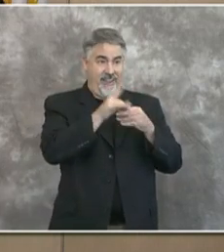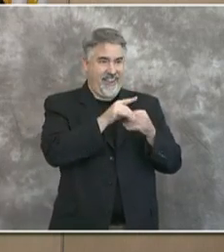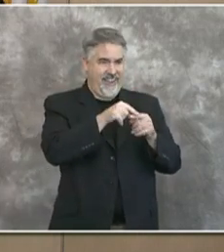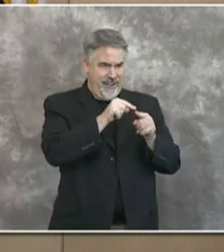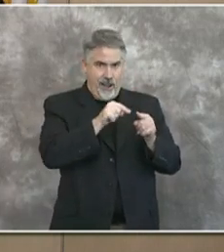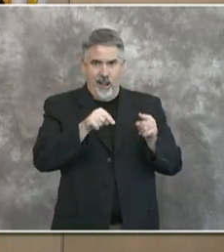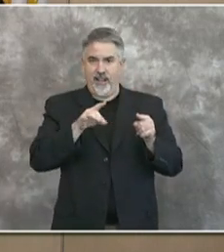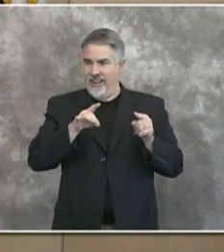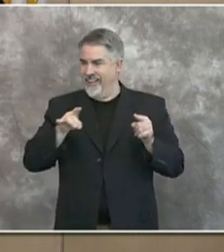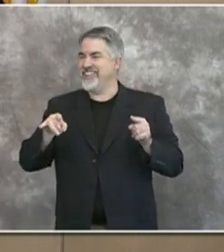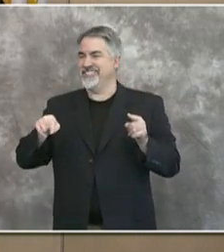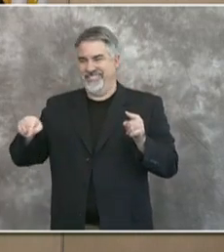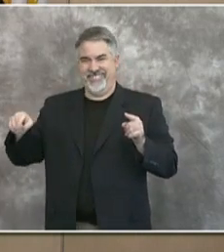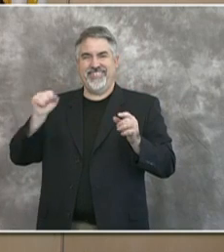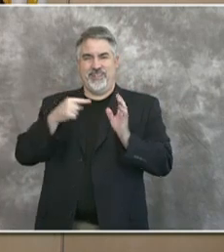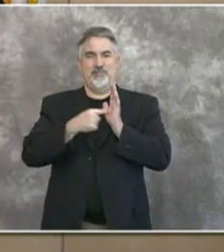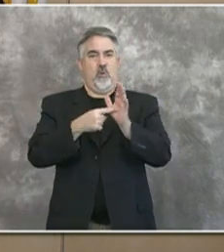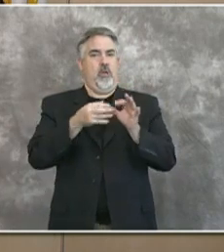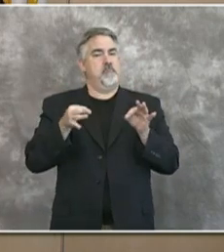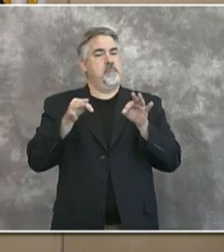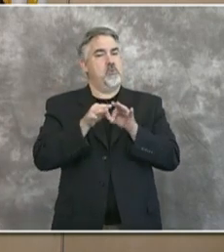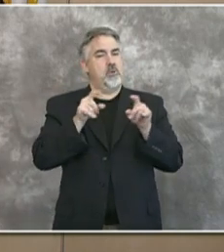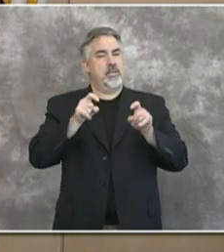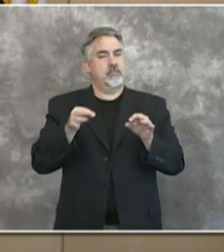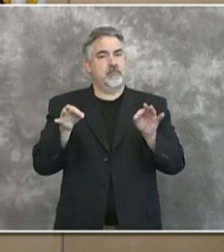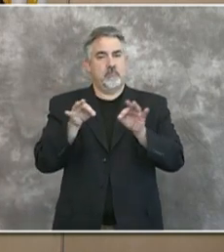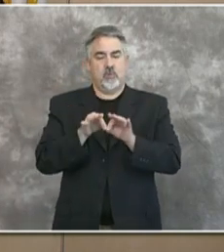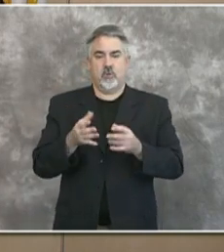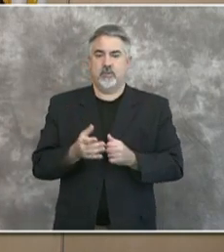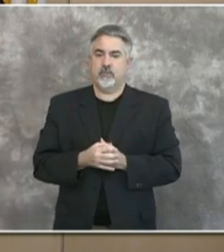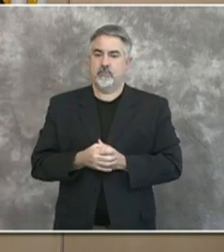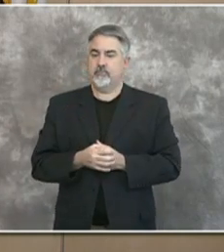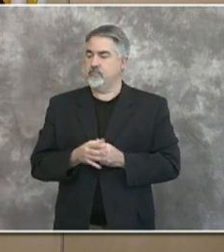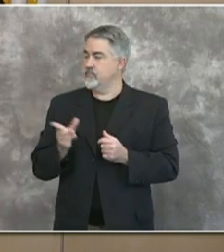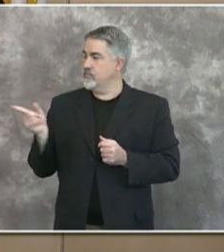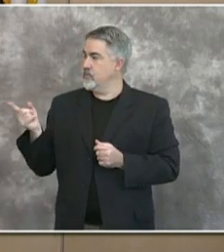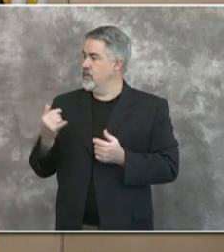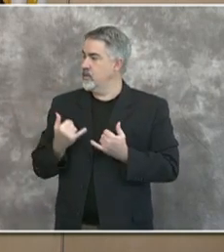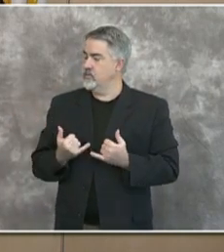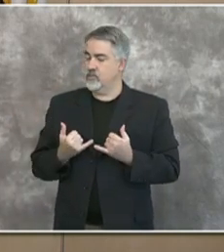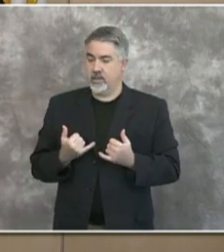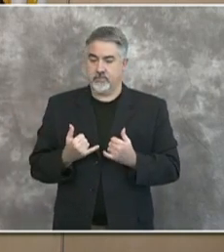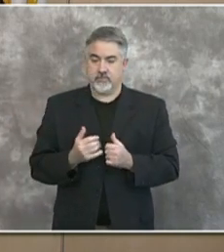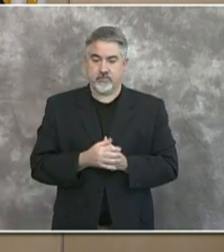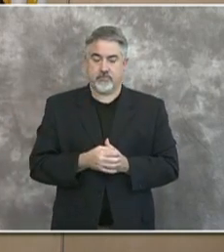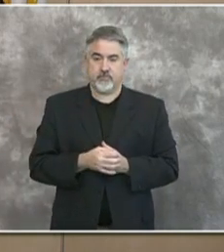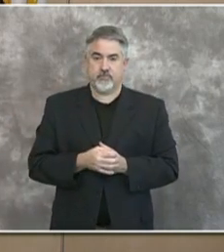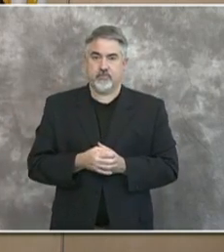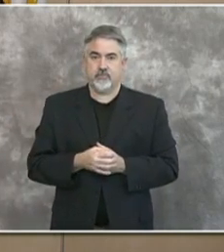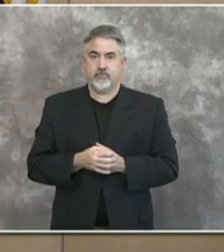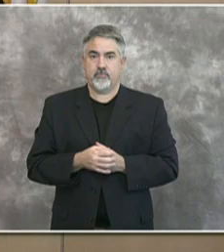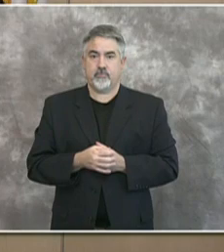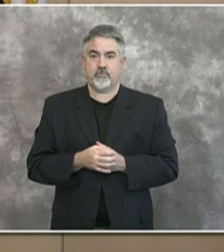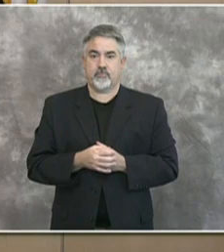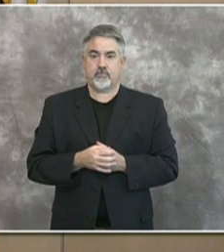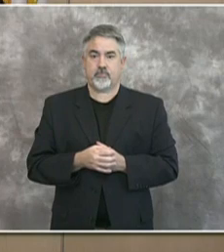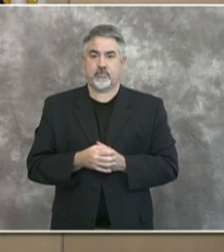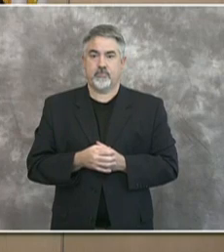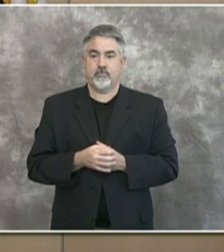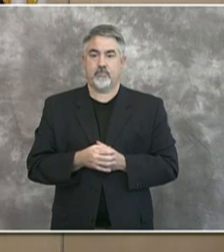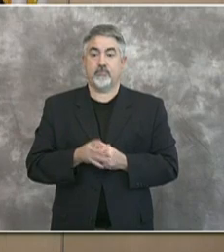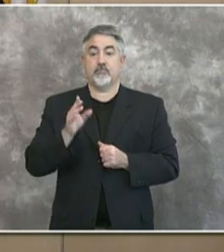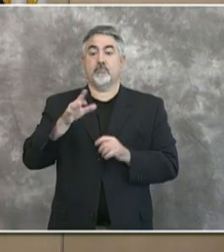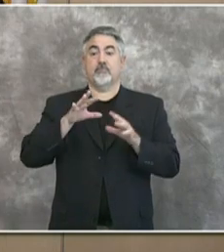coming days. So today, I would like to now share with you the